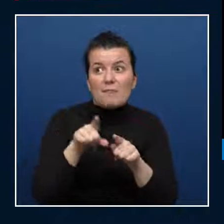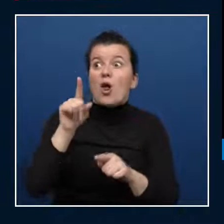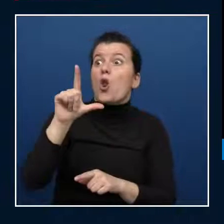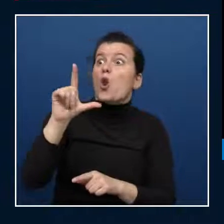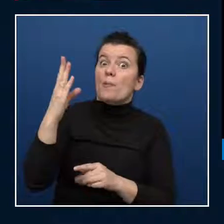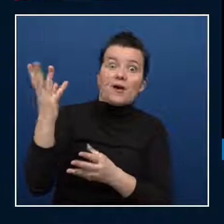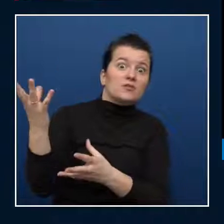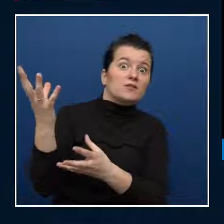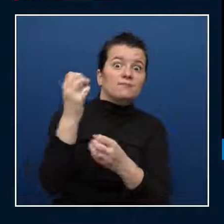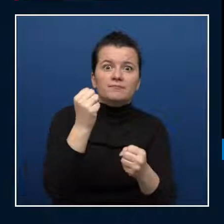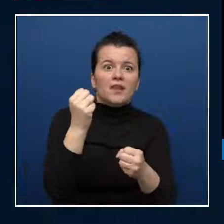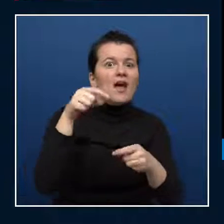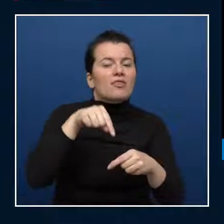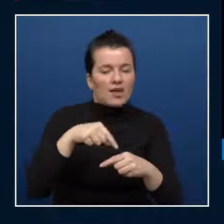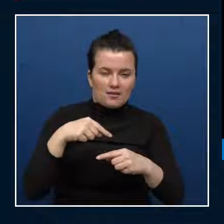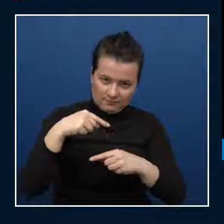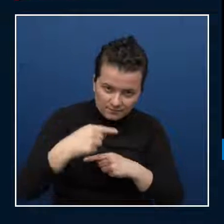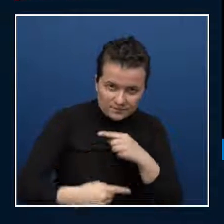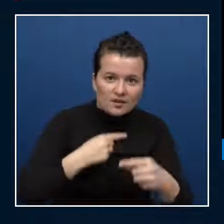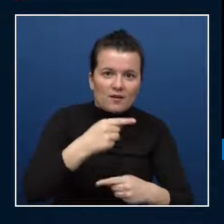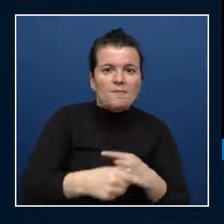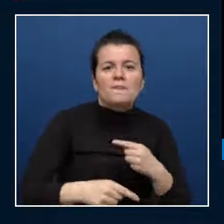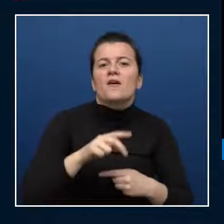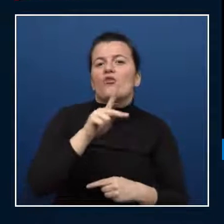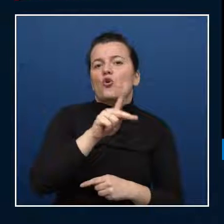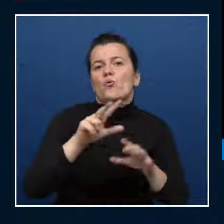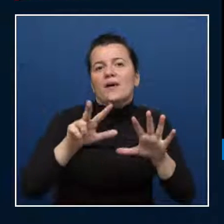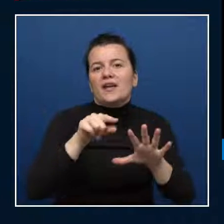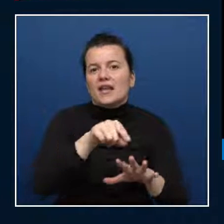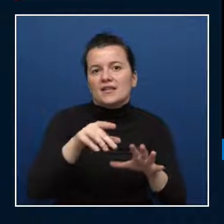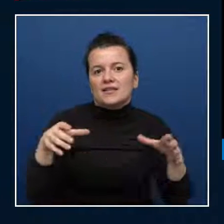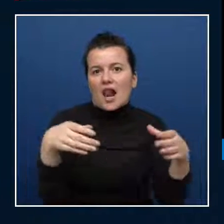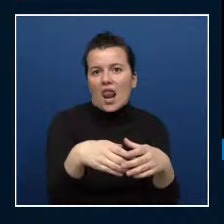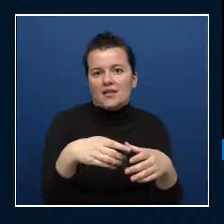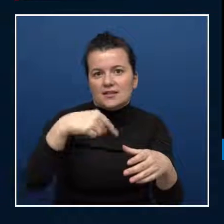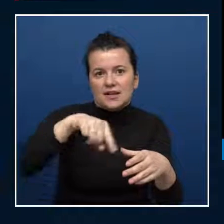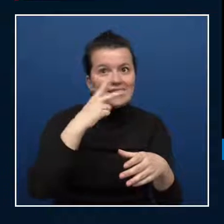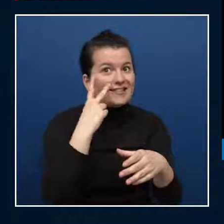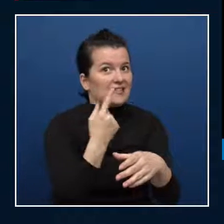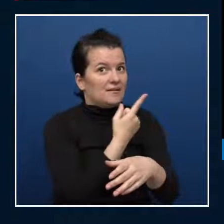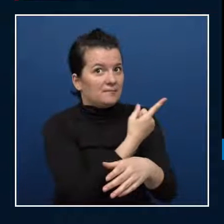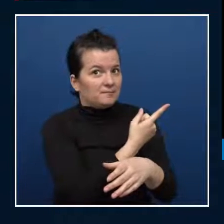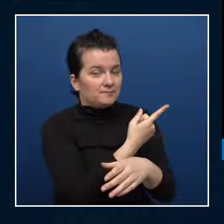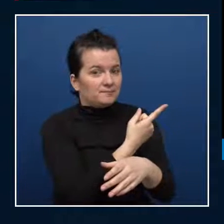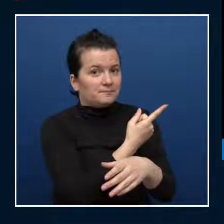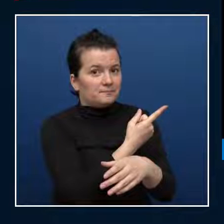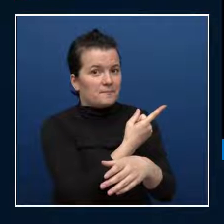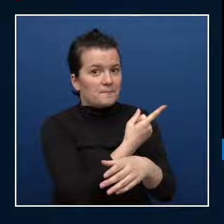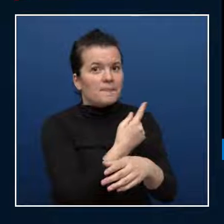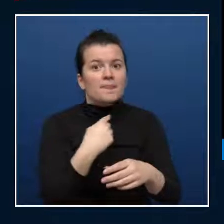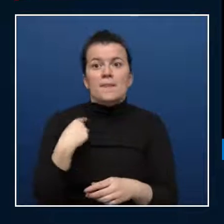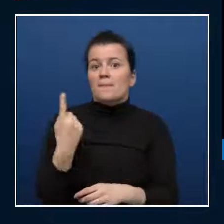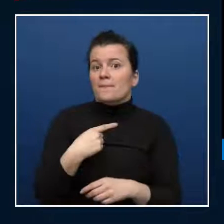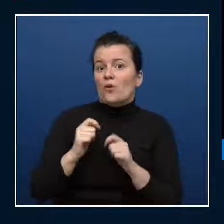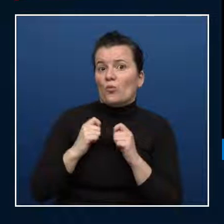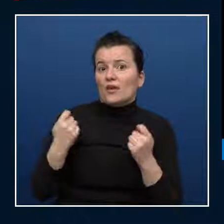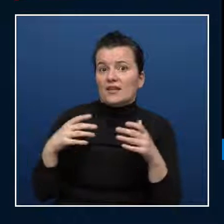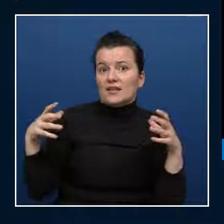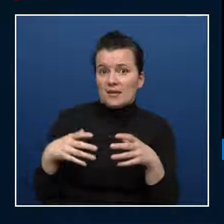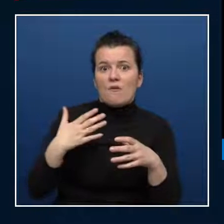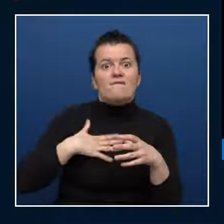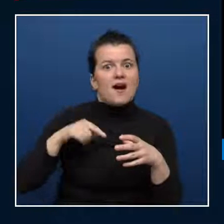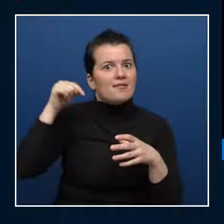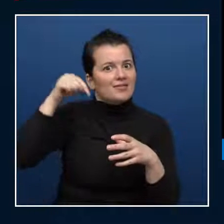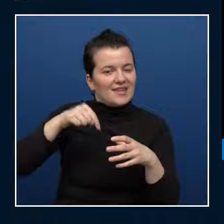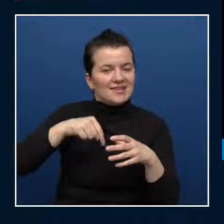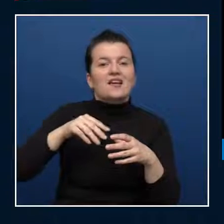that journey for your Kubernetes cluster here. And the team have actually been working on making this deployable really